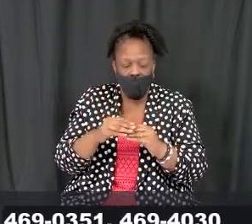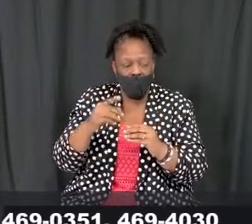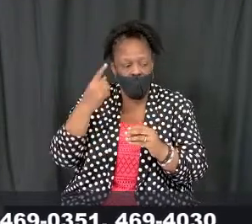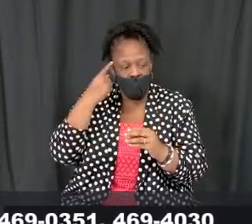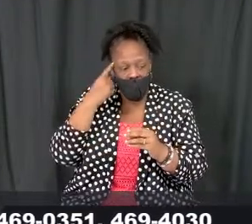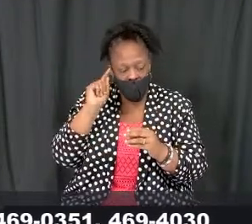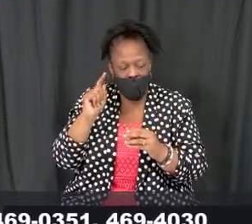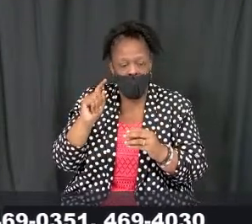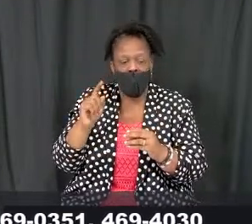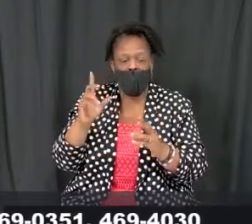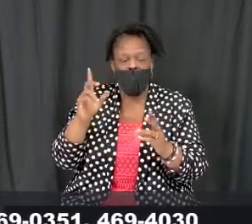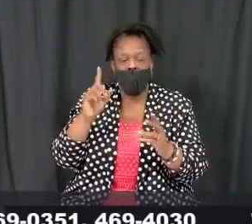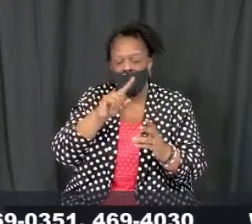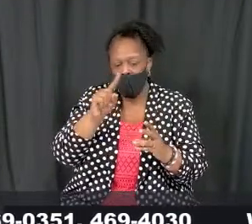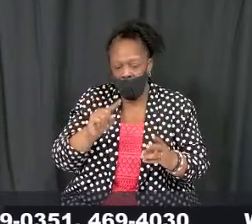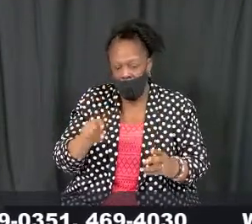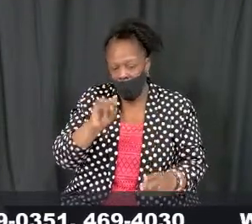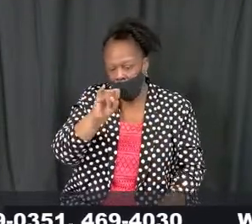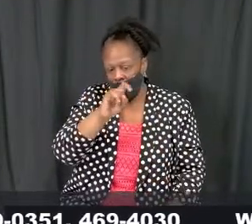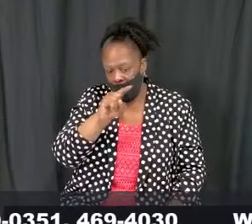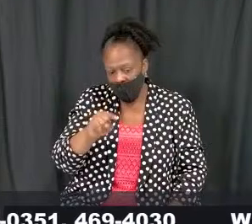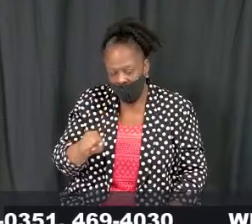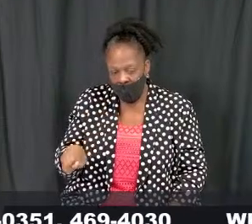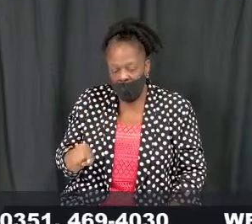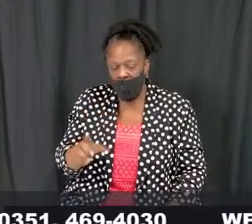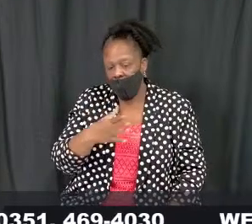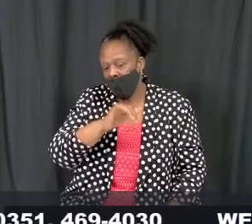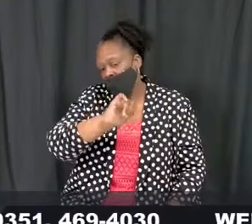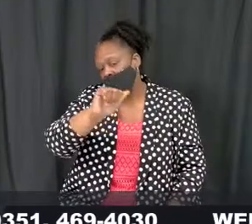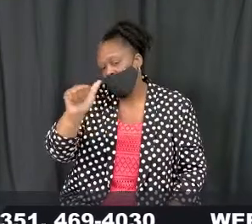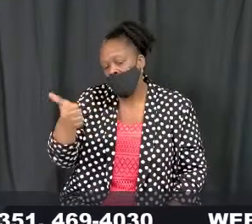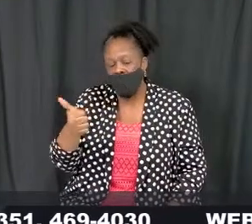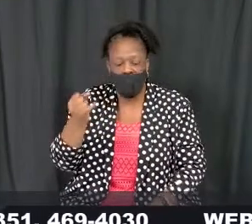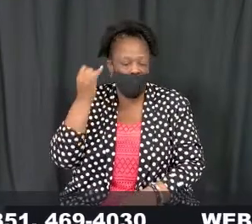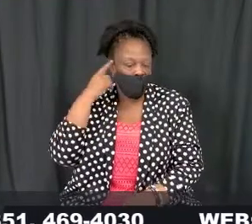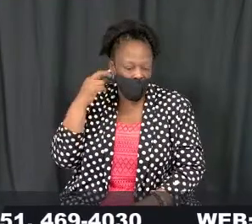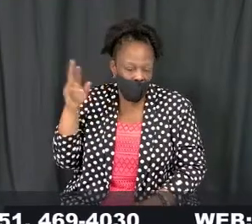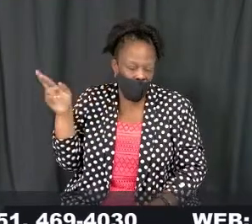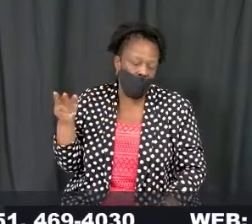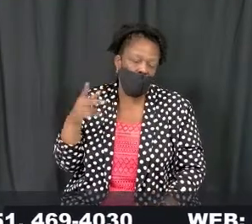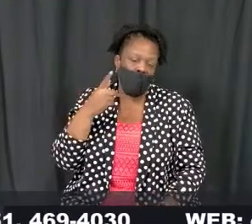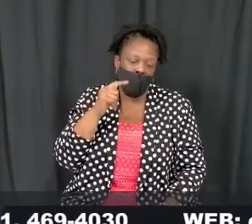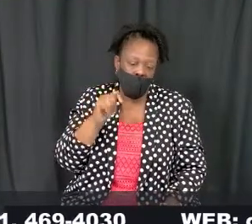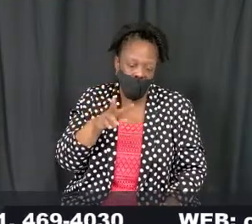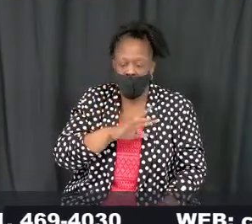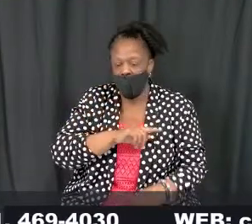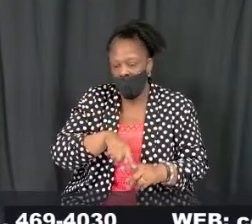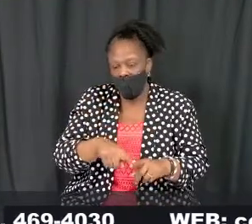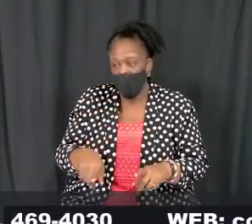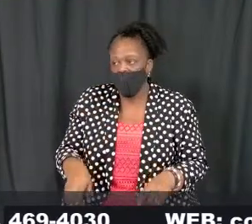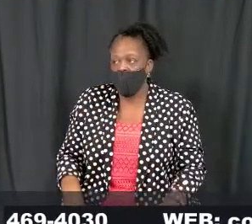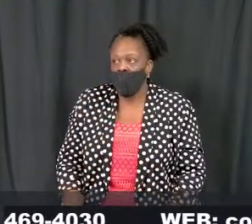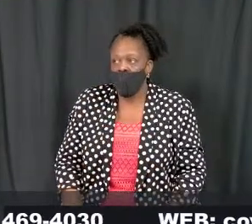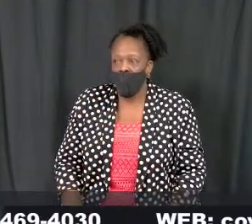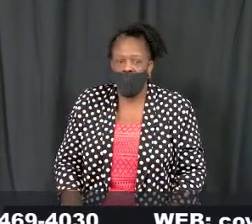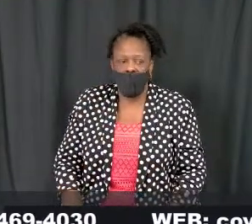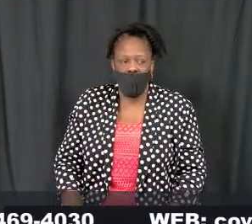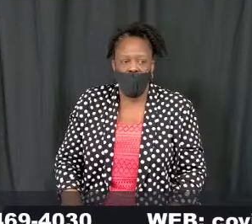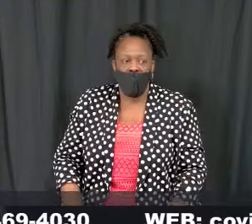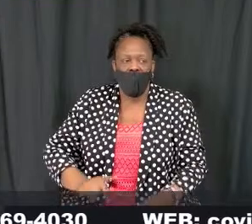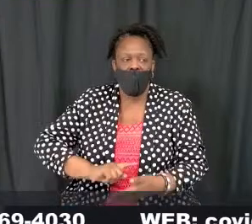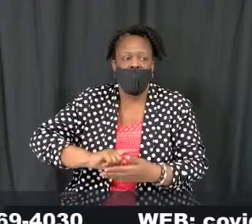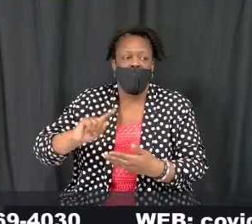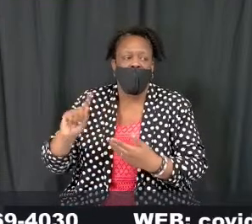coming. I thank ZIZ and all the media who continue to partner with us. Next week, we will be back for another